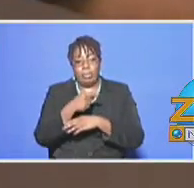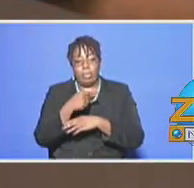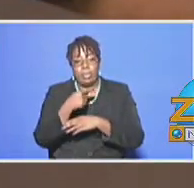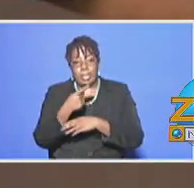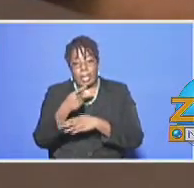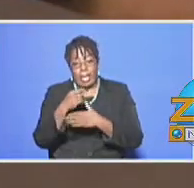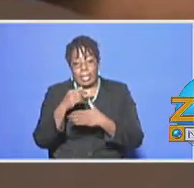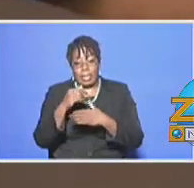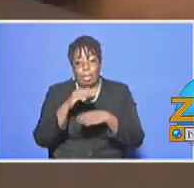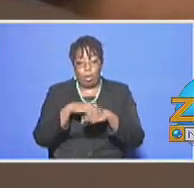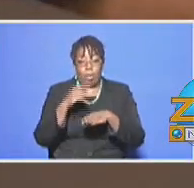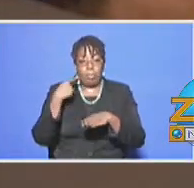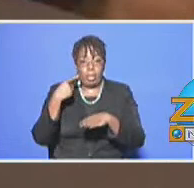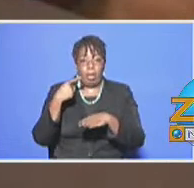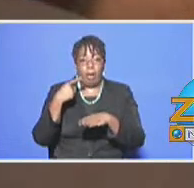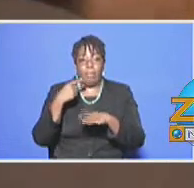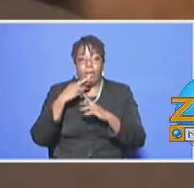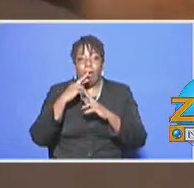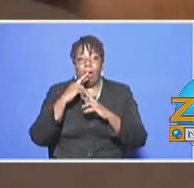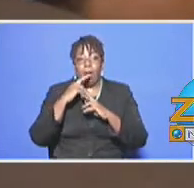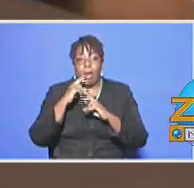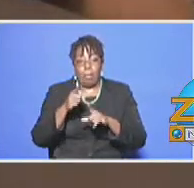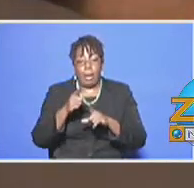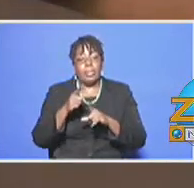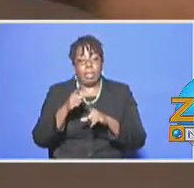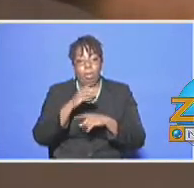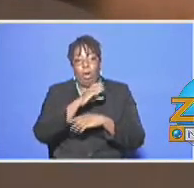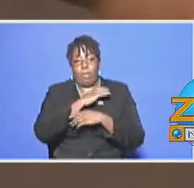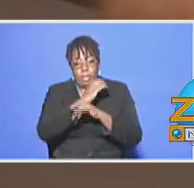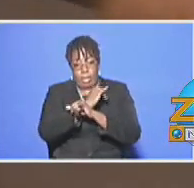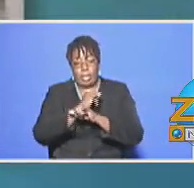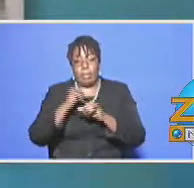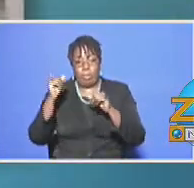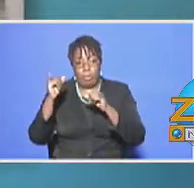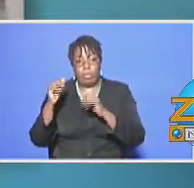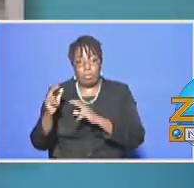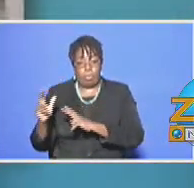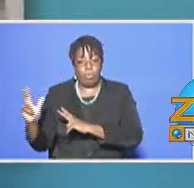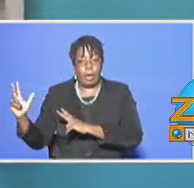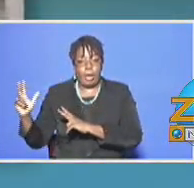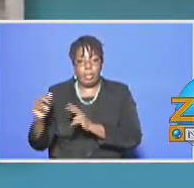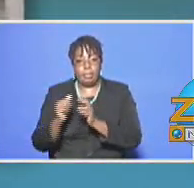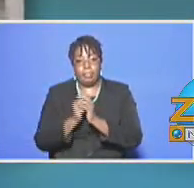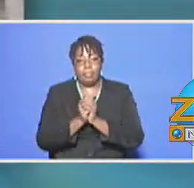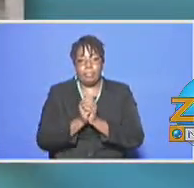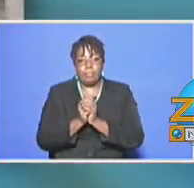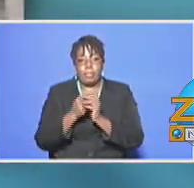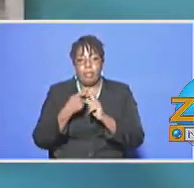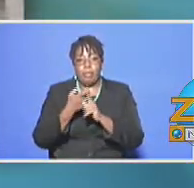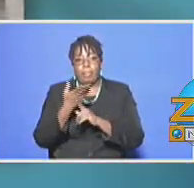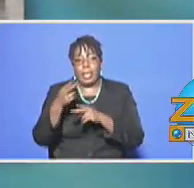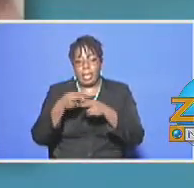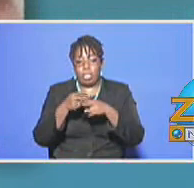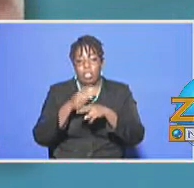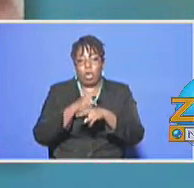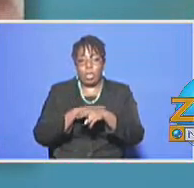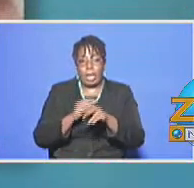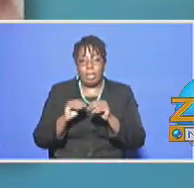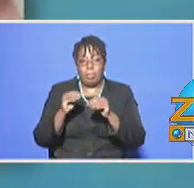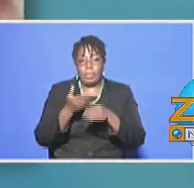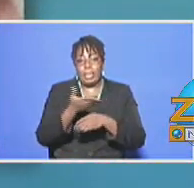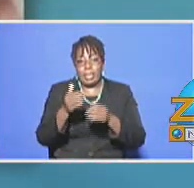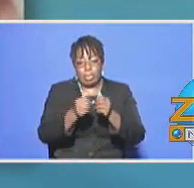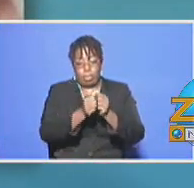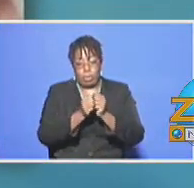to be commanding officer of the Independence Parade. From there, he had a short time to put things in